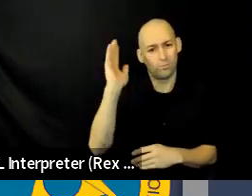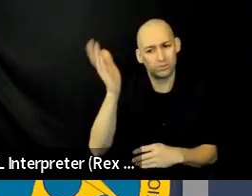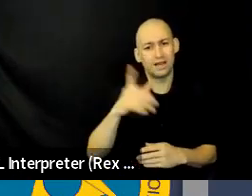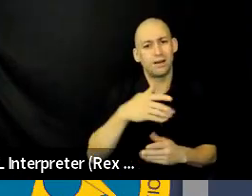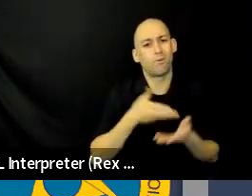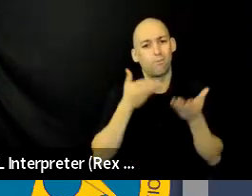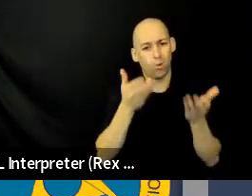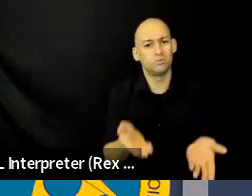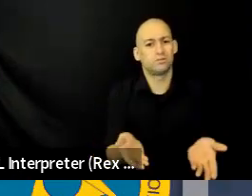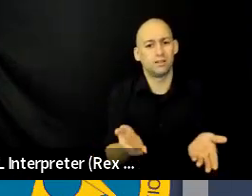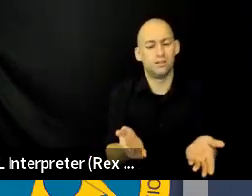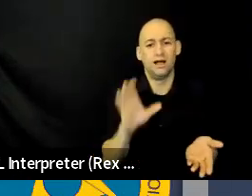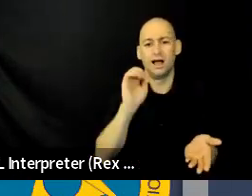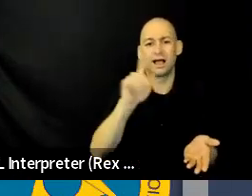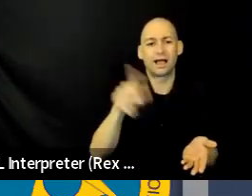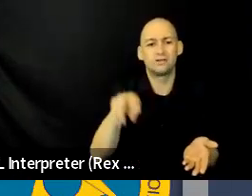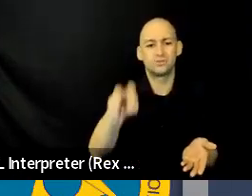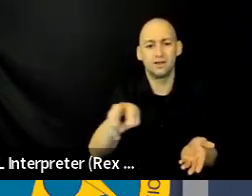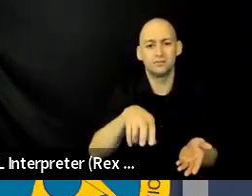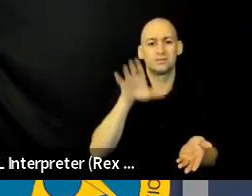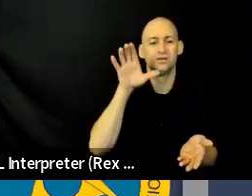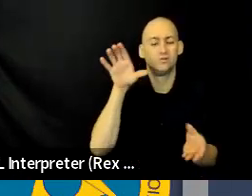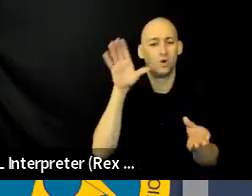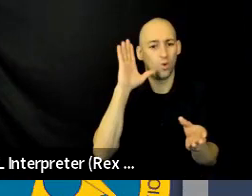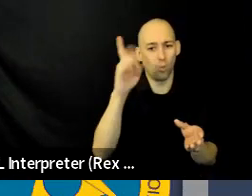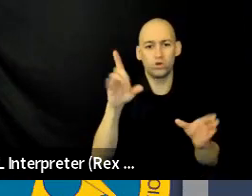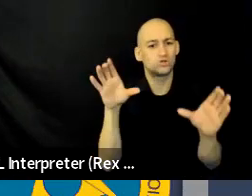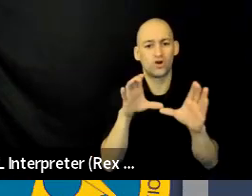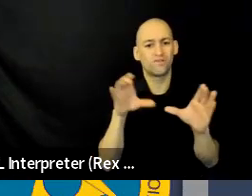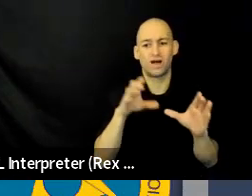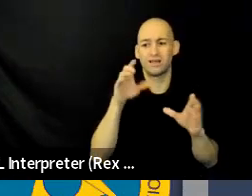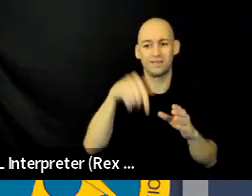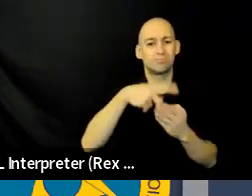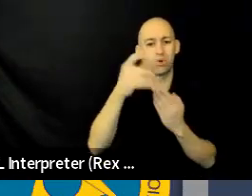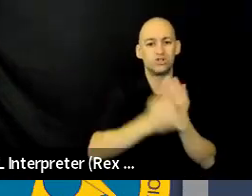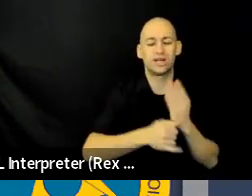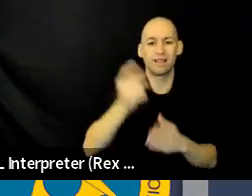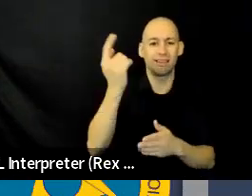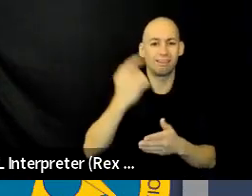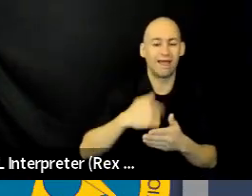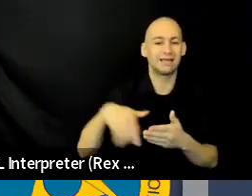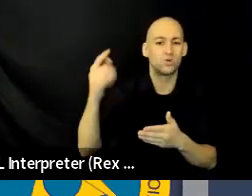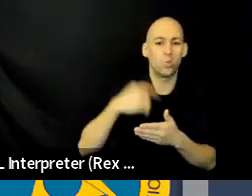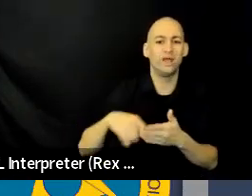proposal. Caltrans would have certified this project last week